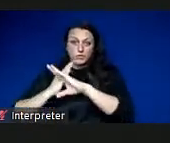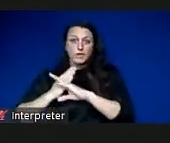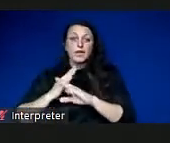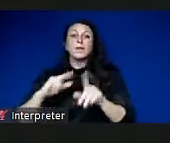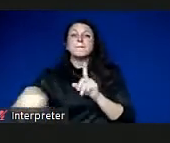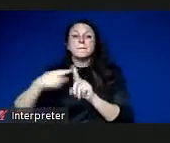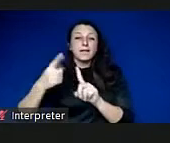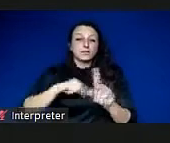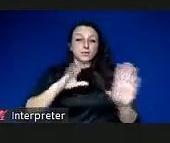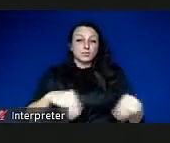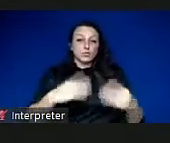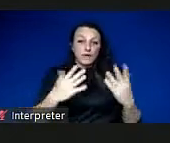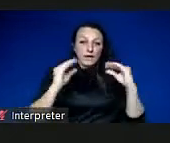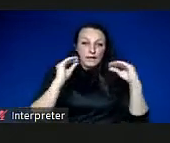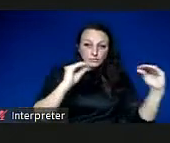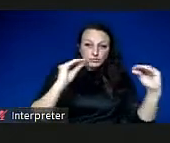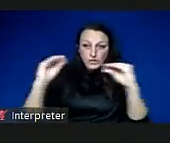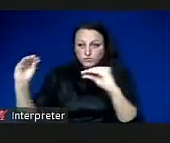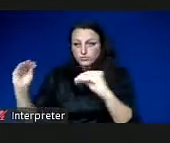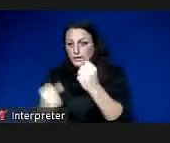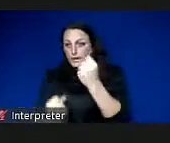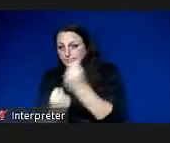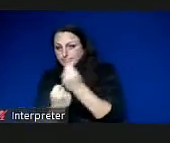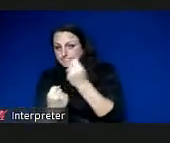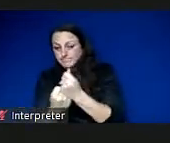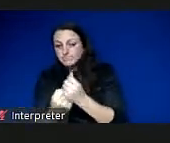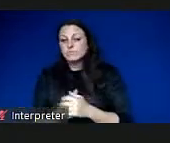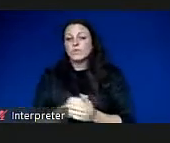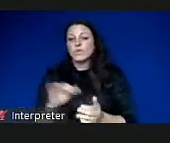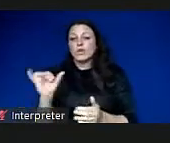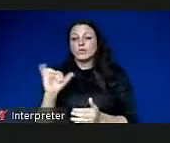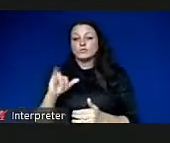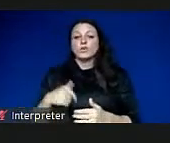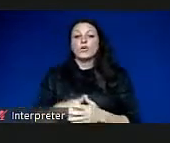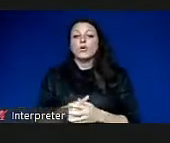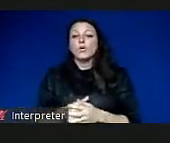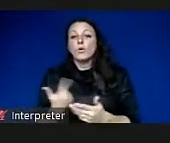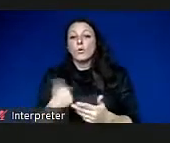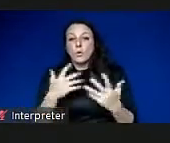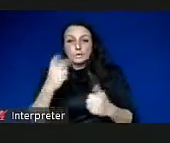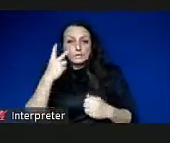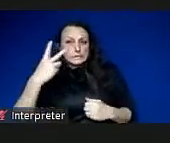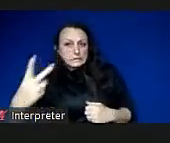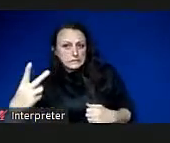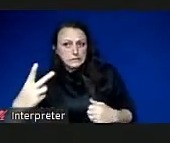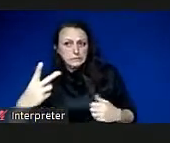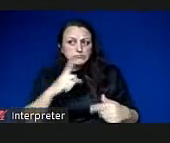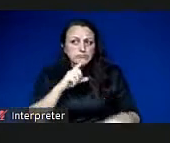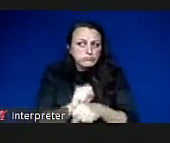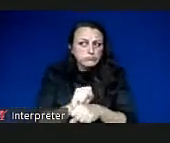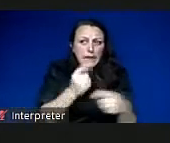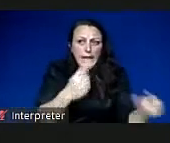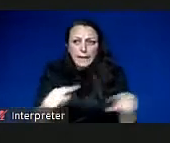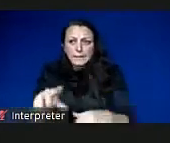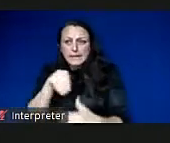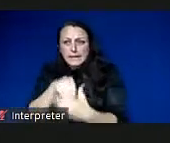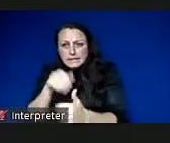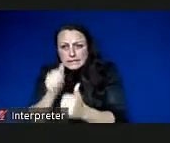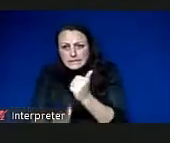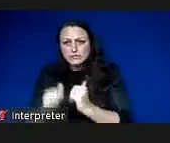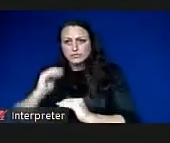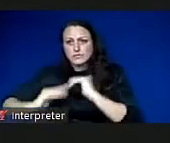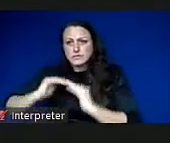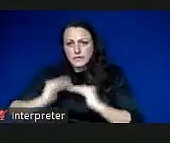and assistance, as well as seeing a line of sight as to what was going on out in the field. We were all learning a lot in those